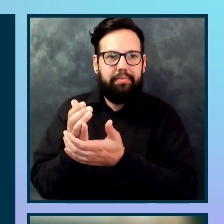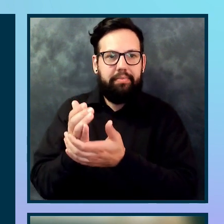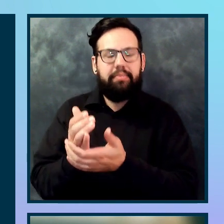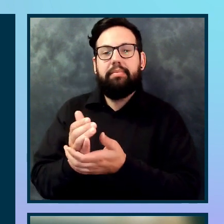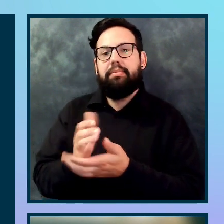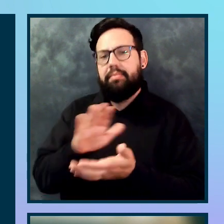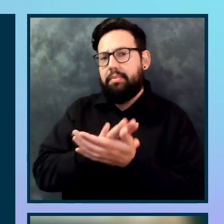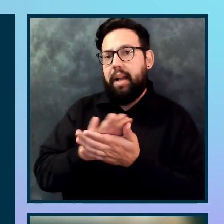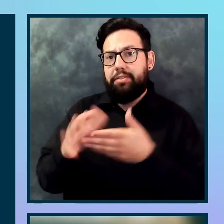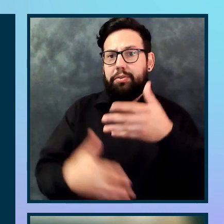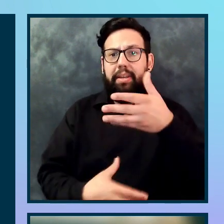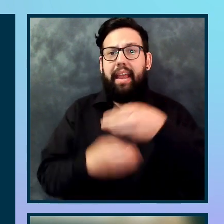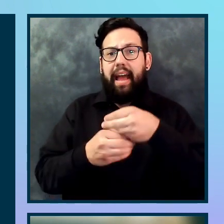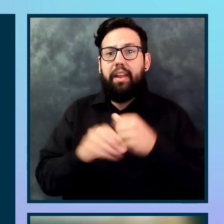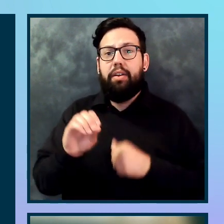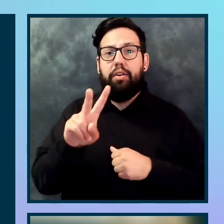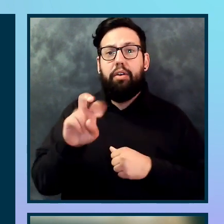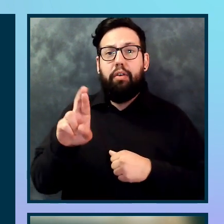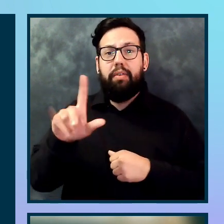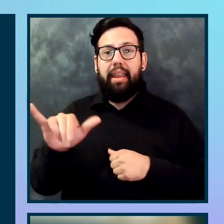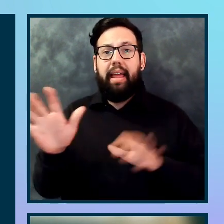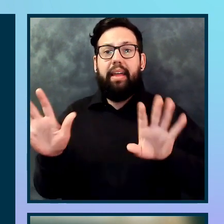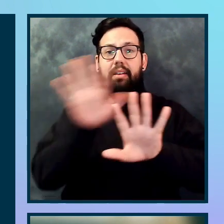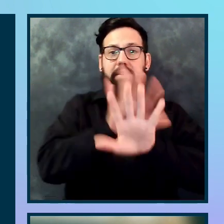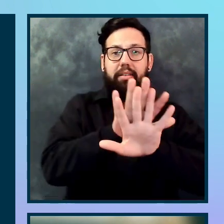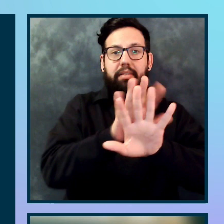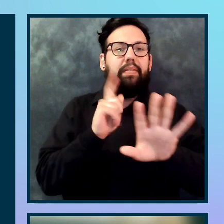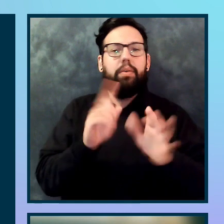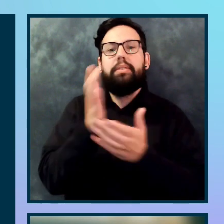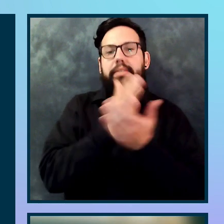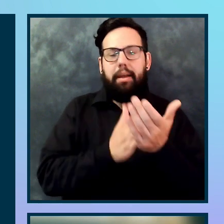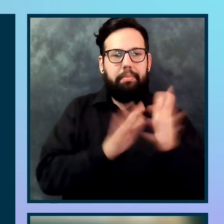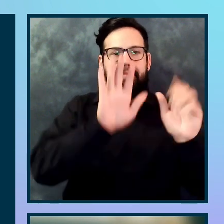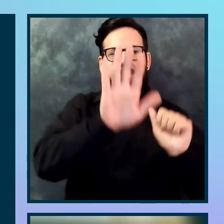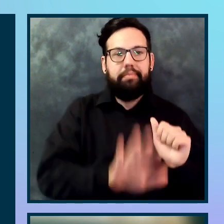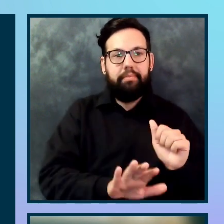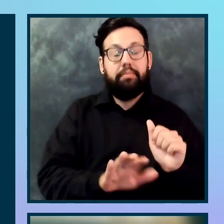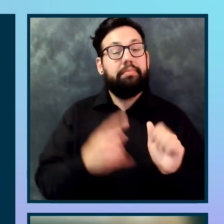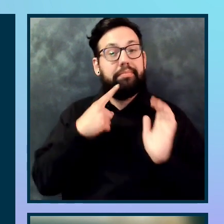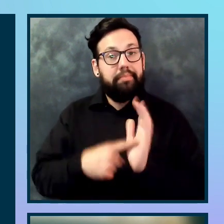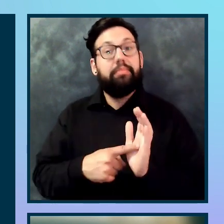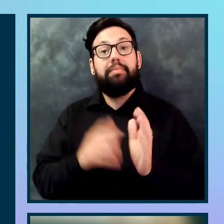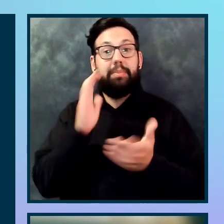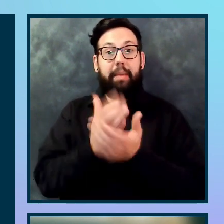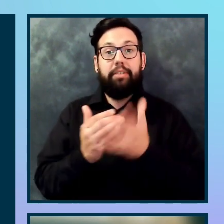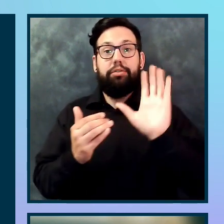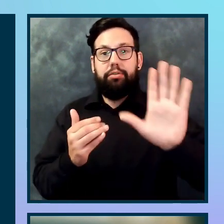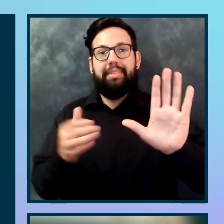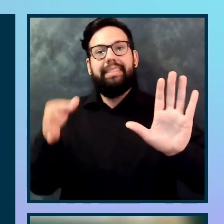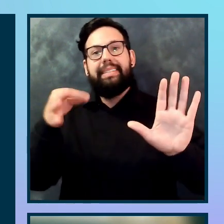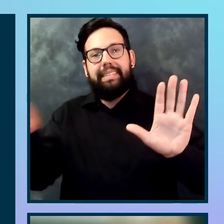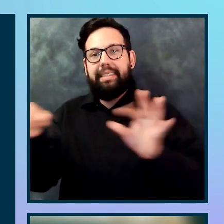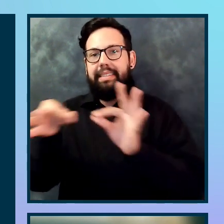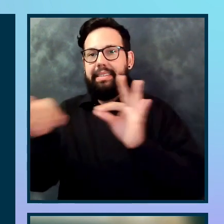onto elements. There's one scenario where you can add an overlay onto images. And if you do that and